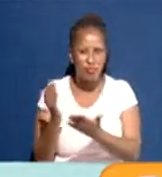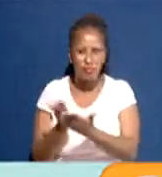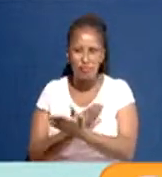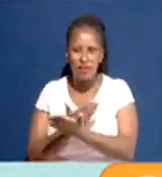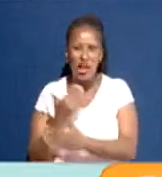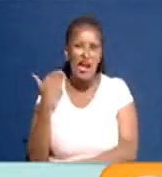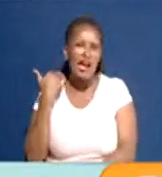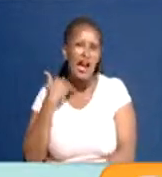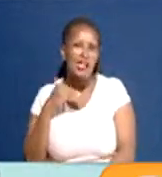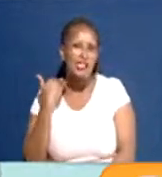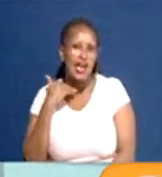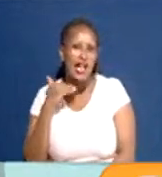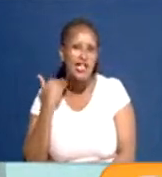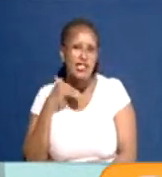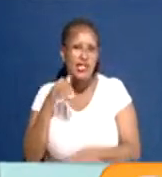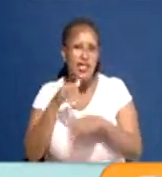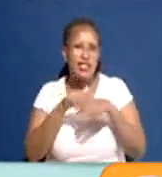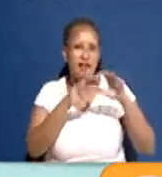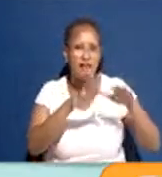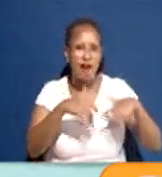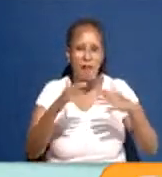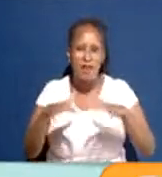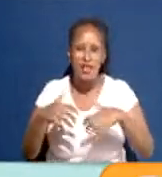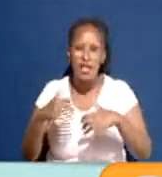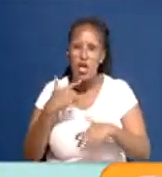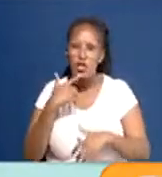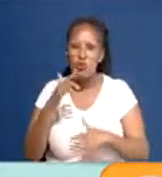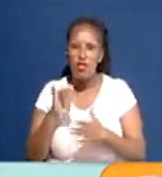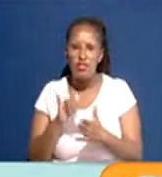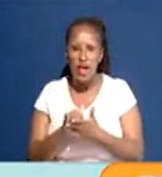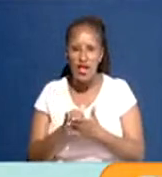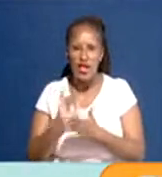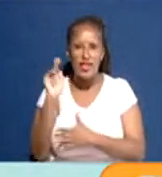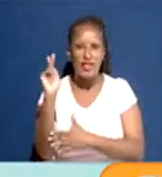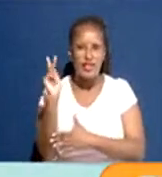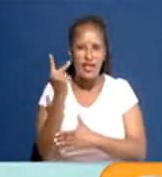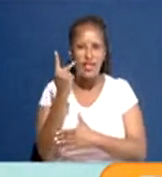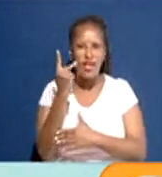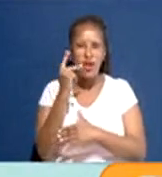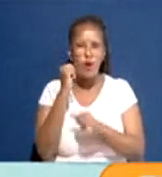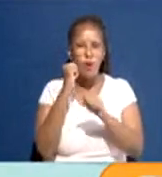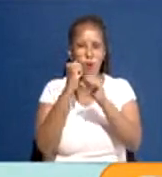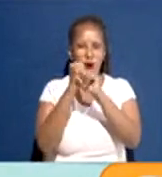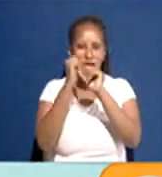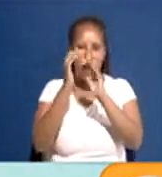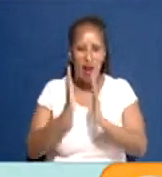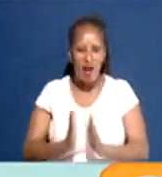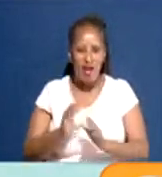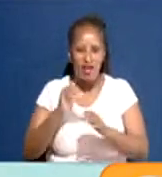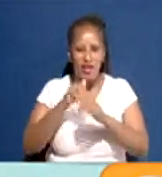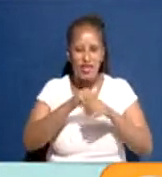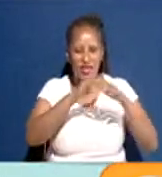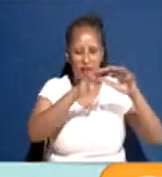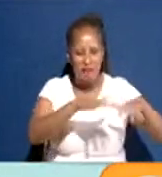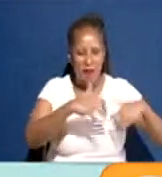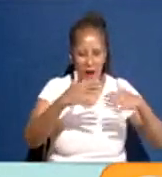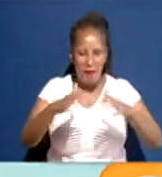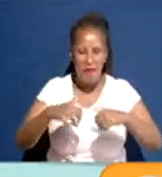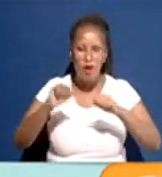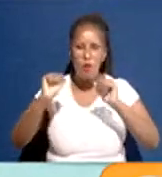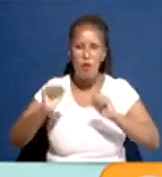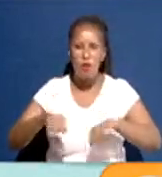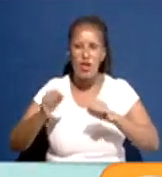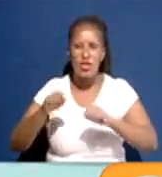middlemen, cartels and brokers, so that the Kenyan worker in the farm can